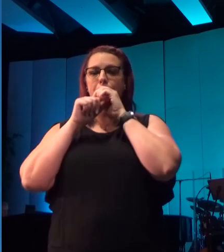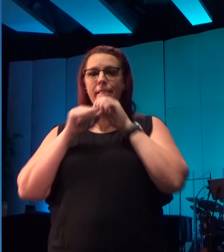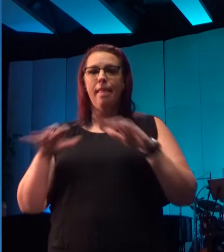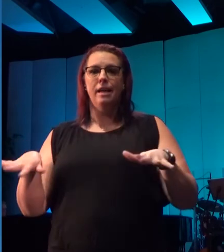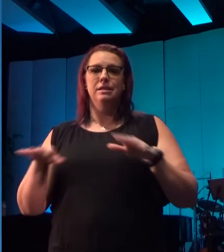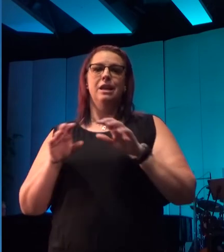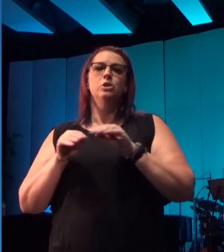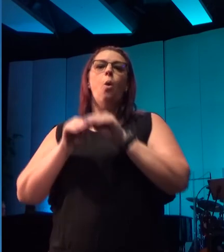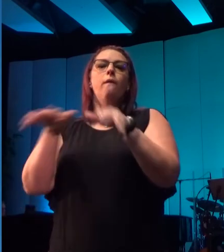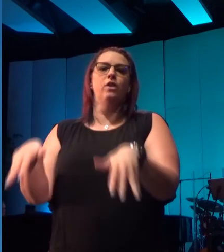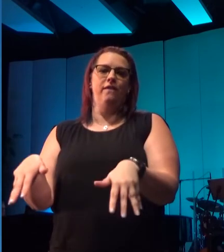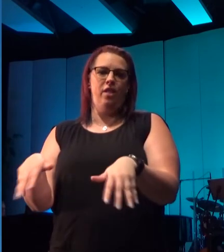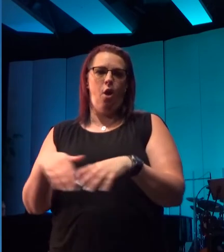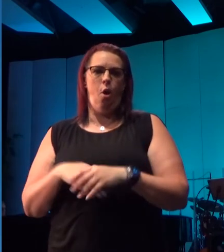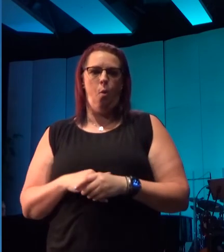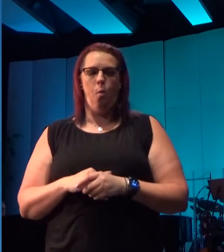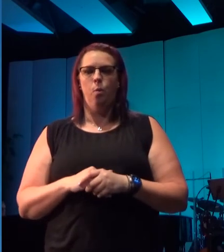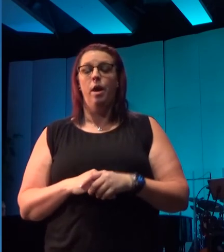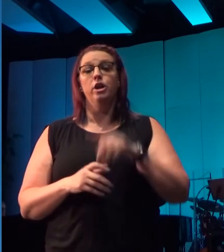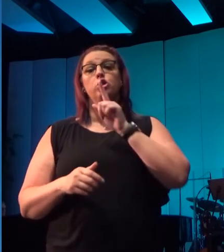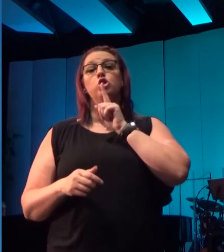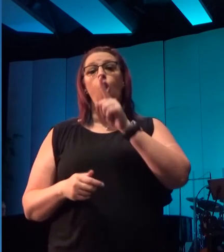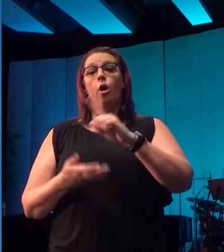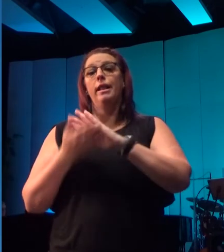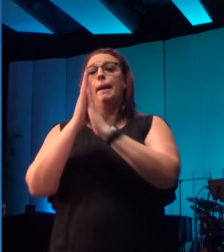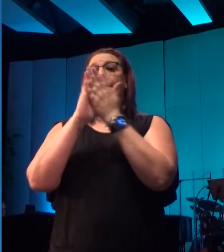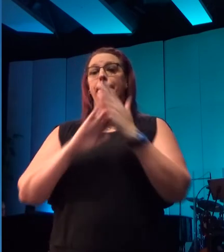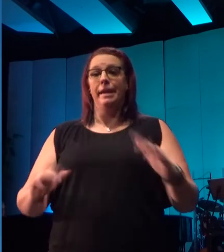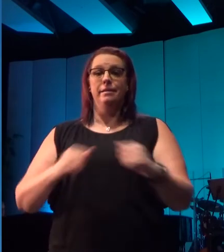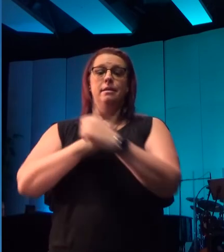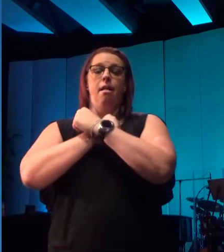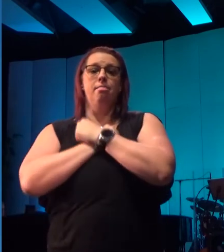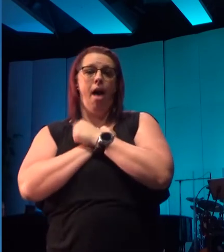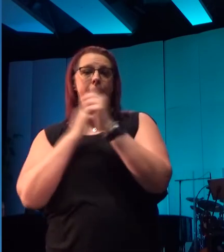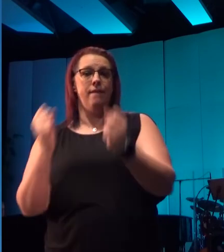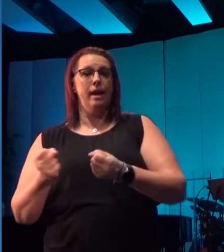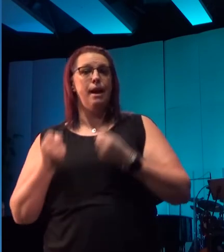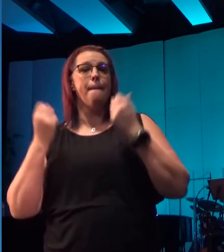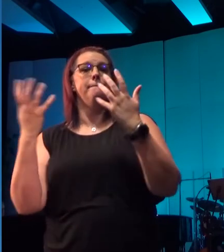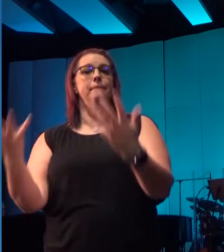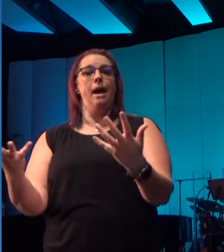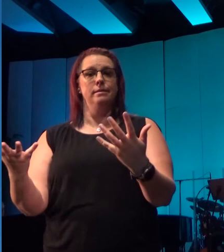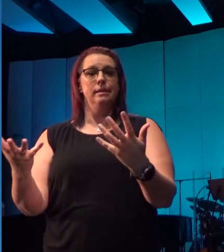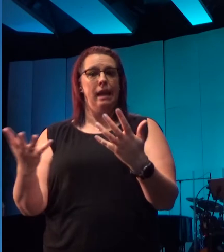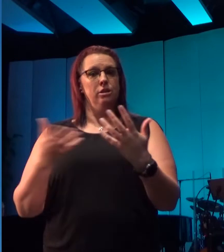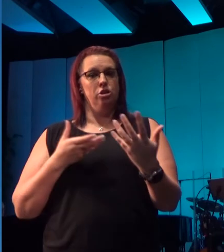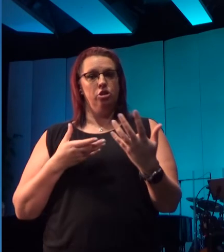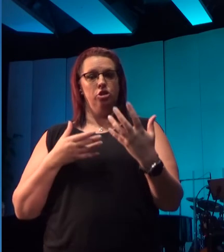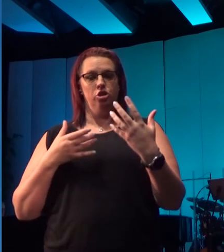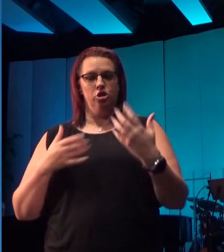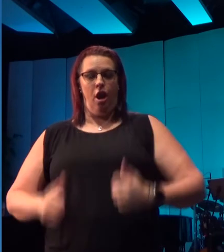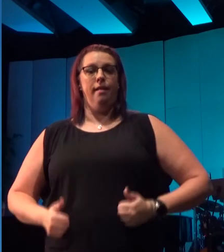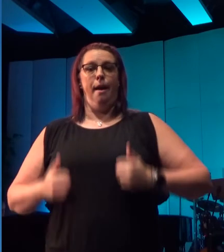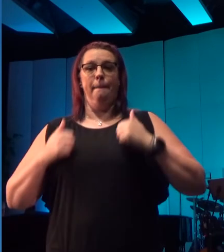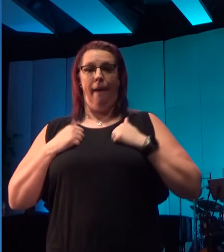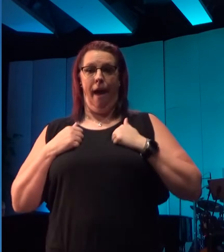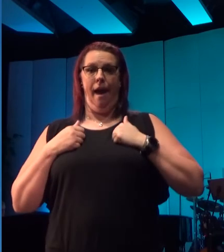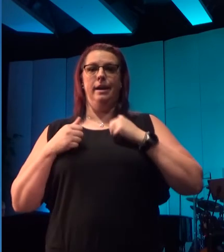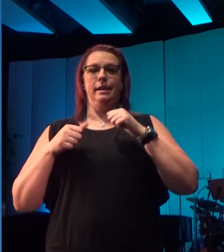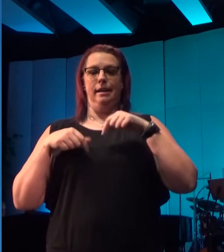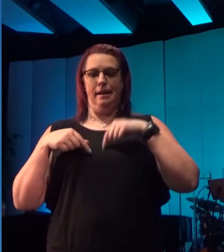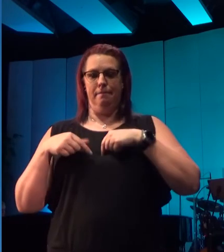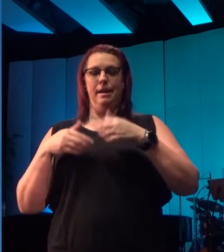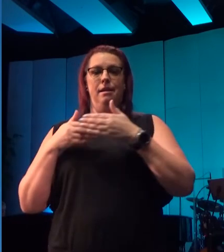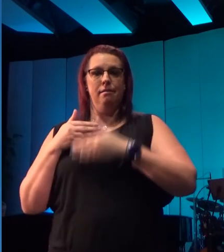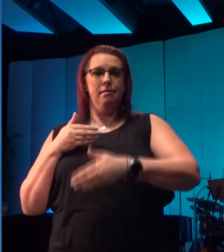overflow. Surely peace, love, and abundance shall abide in me all the days of